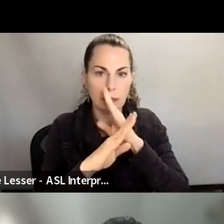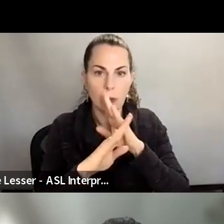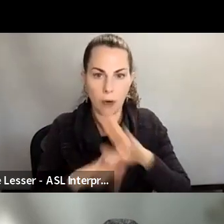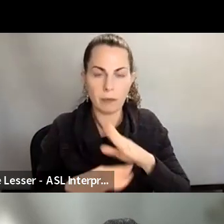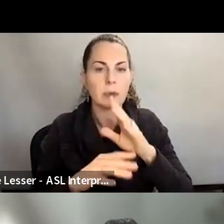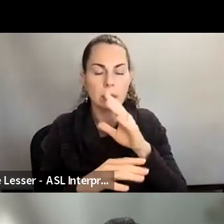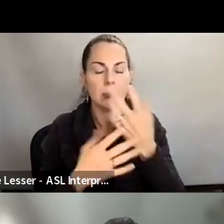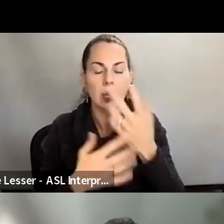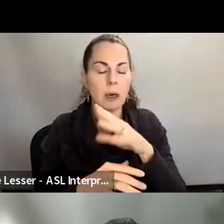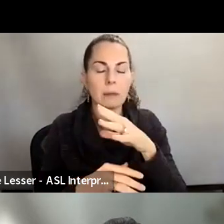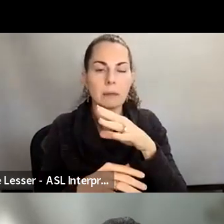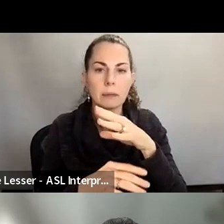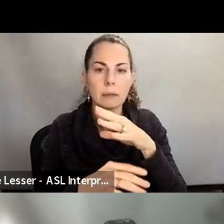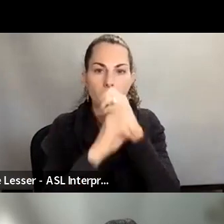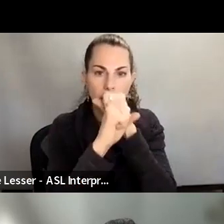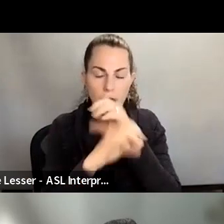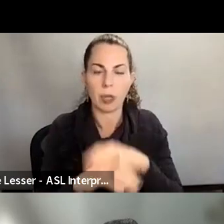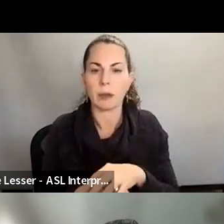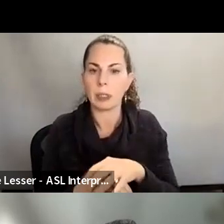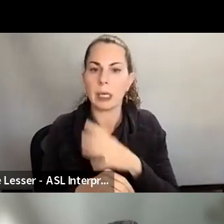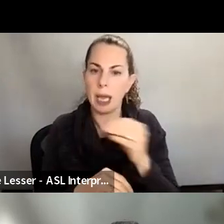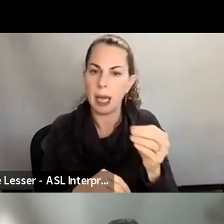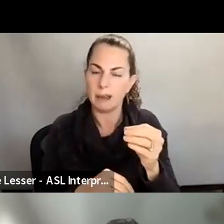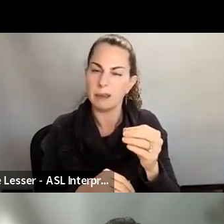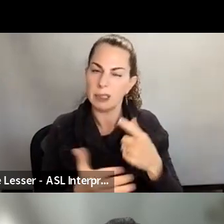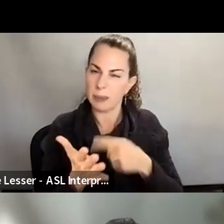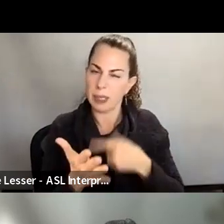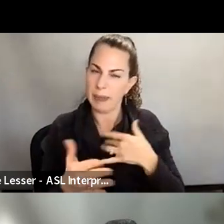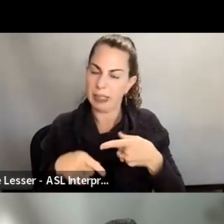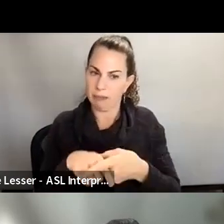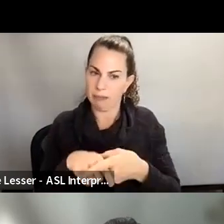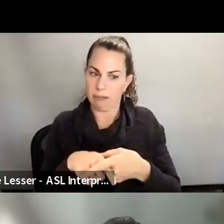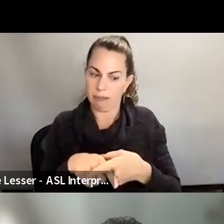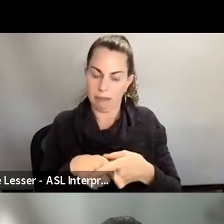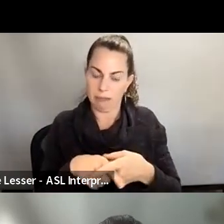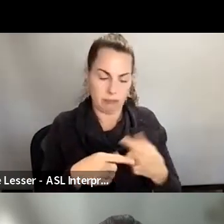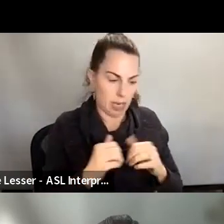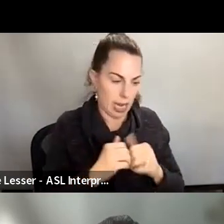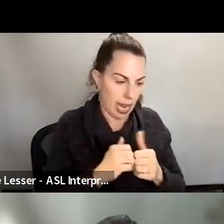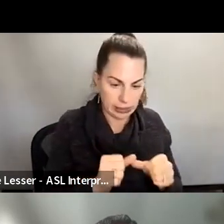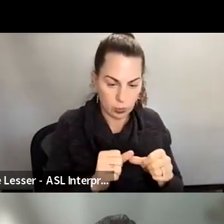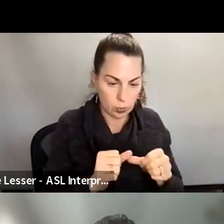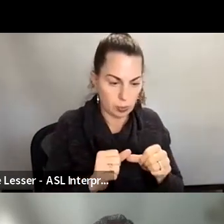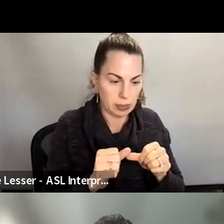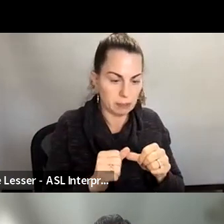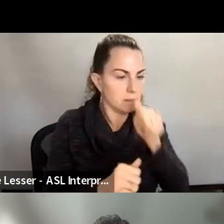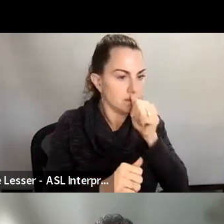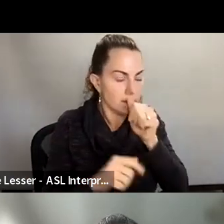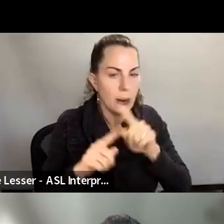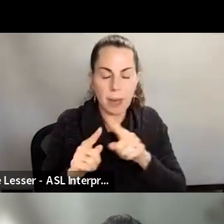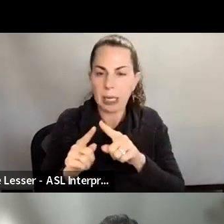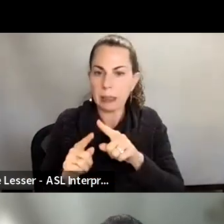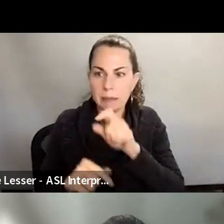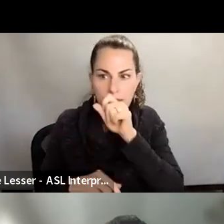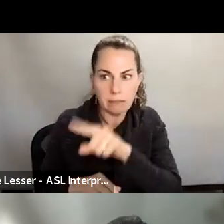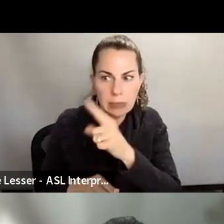feel conflicted sometimes about holding to that ethical mandate of being confidential, but disclosing something that was